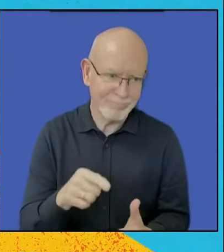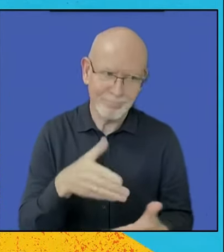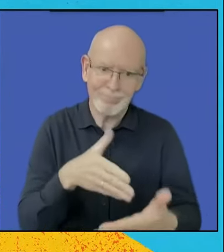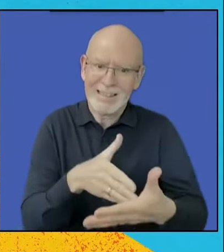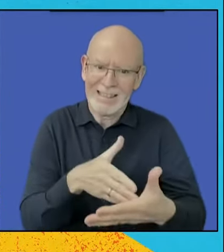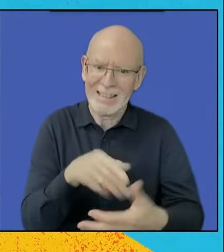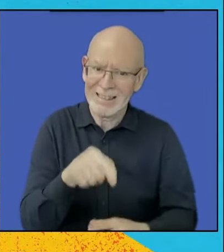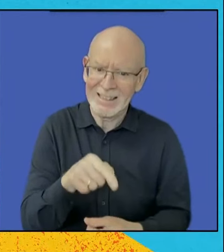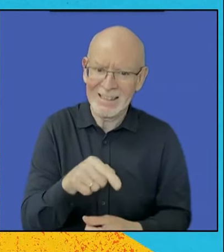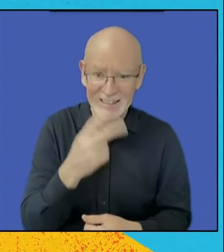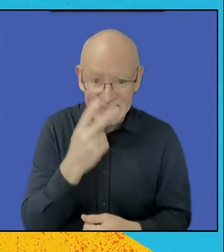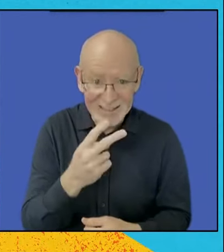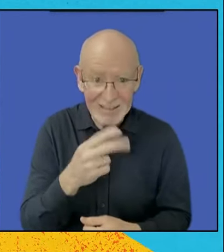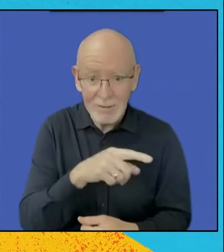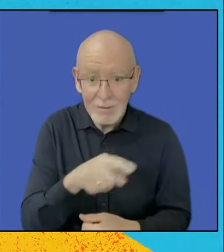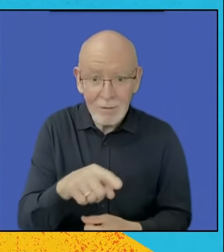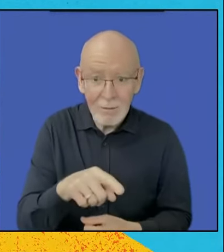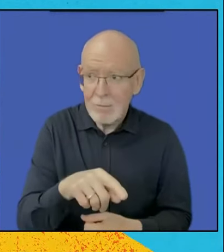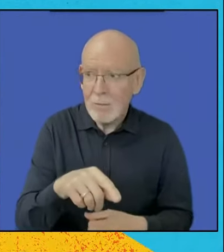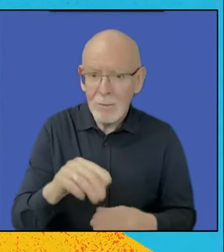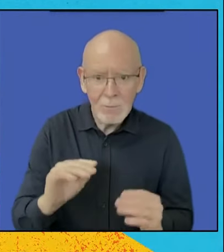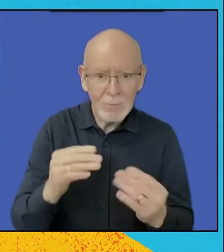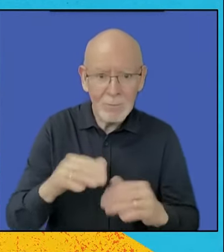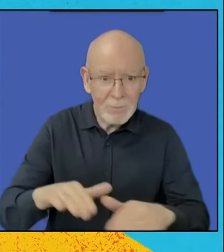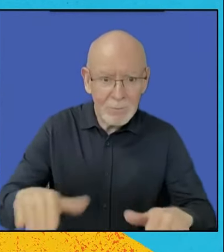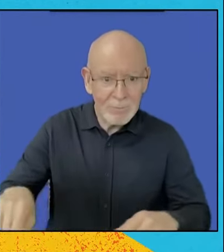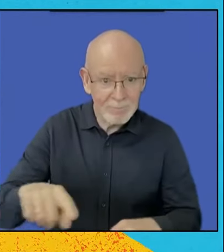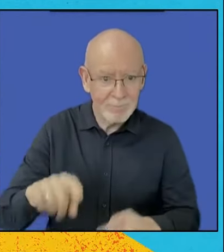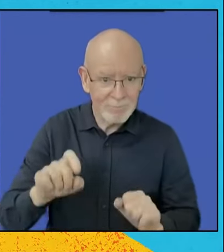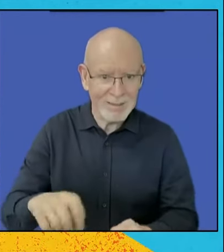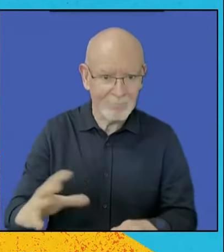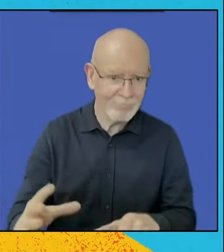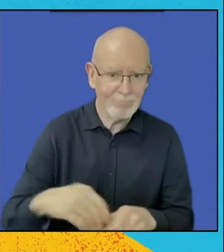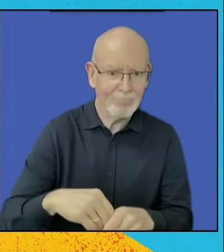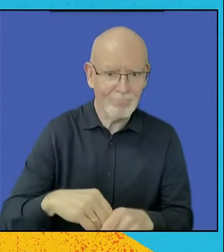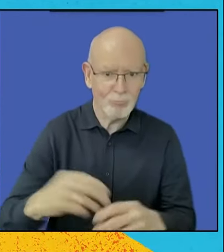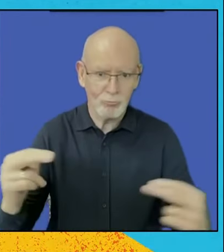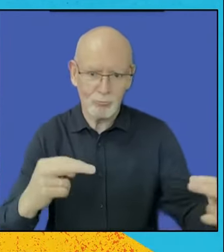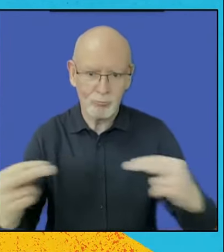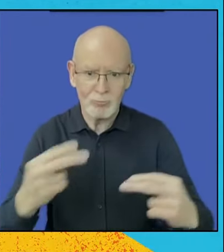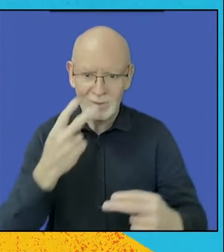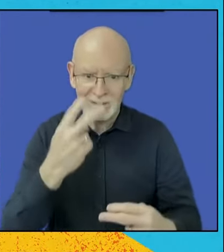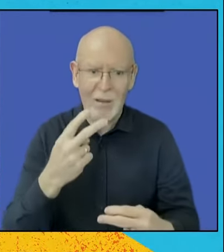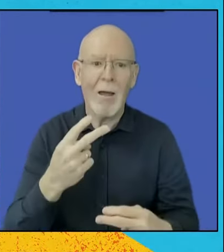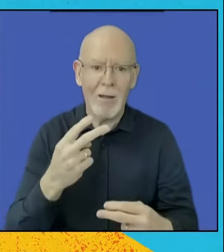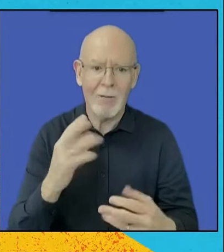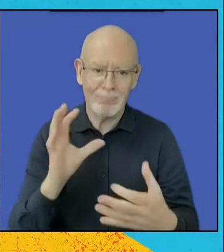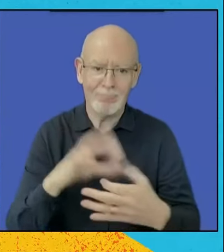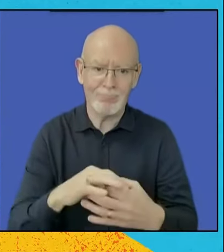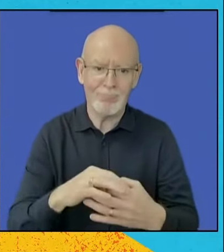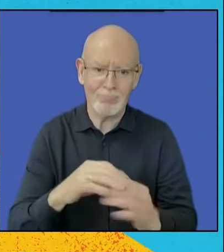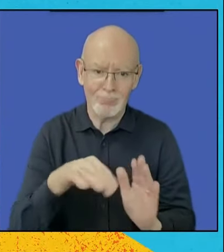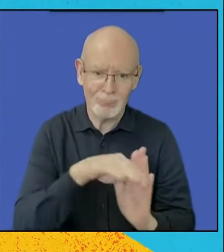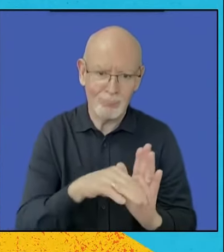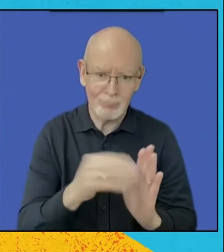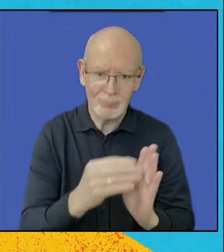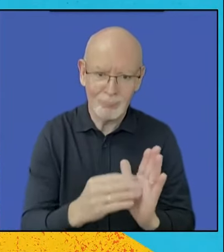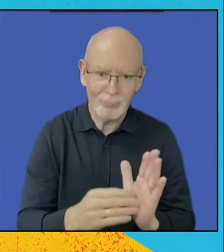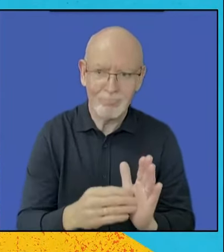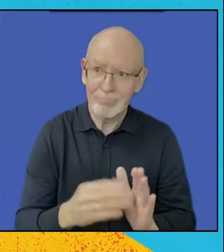this issue, there are several potential solutions that save the children and unlock the future coalition identified. One obvious one is